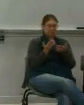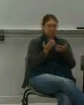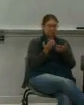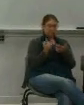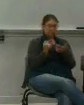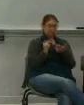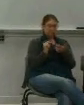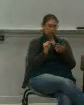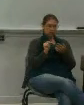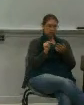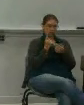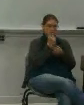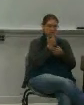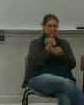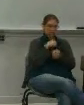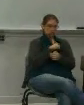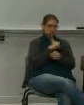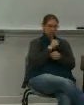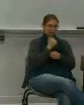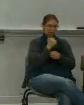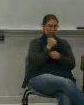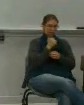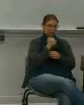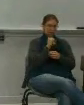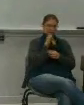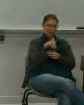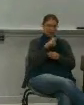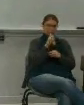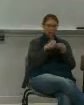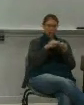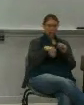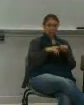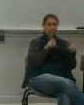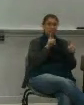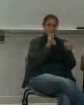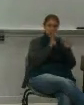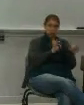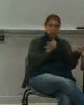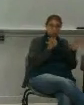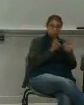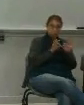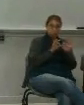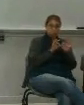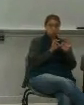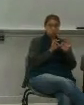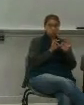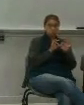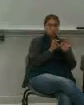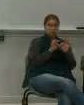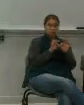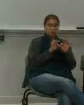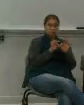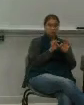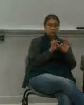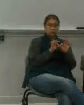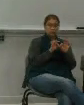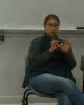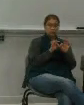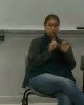The one thing that we haven't also talked about yet, but is important and analogous to